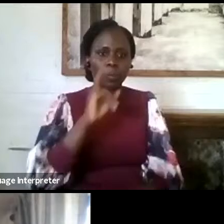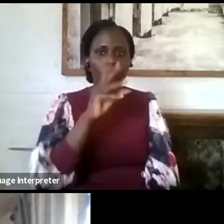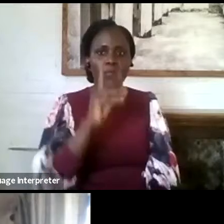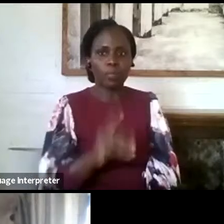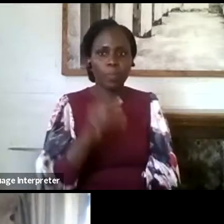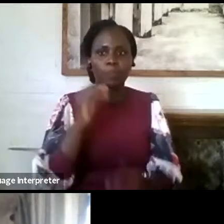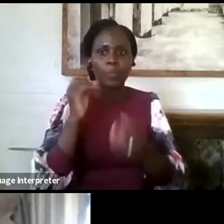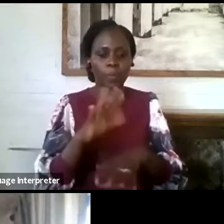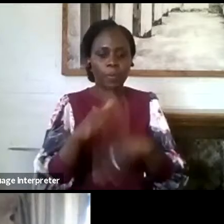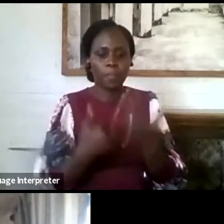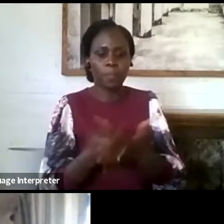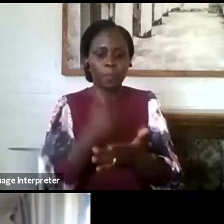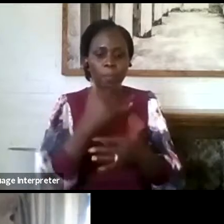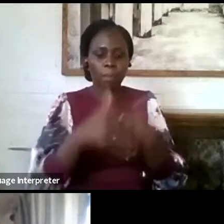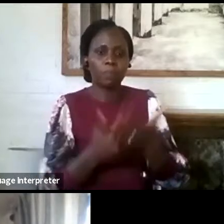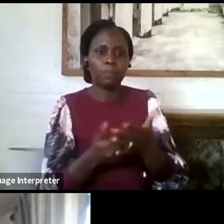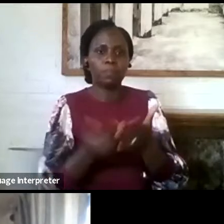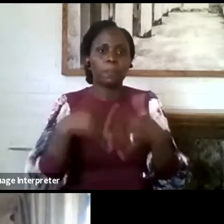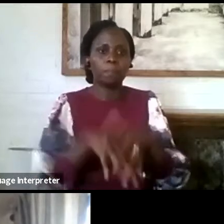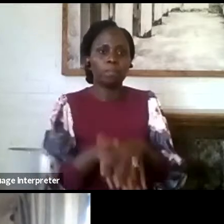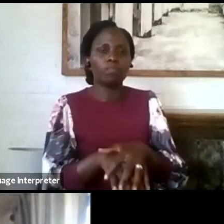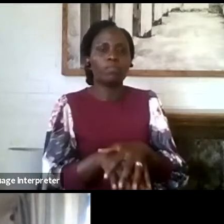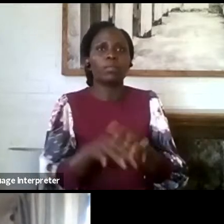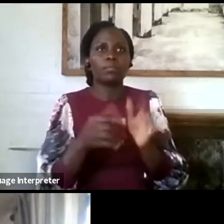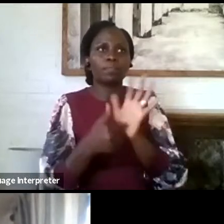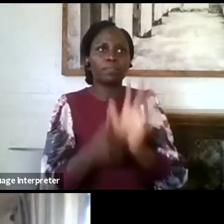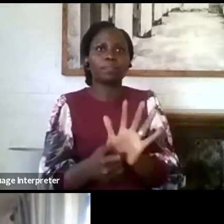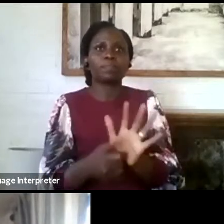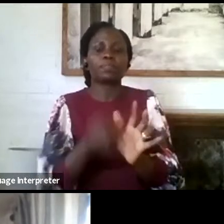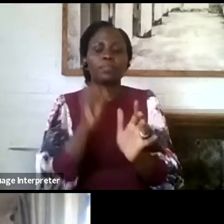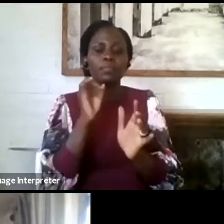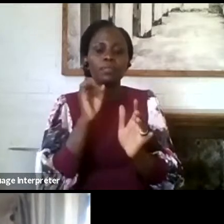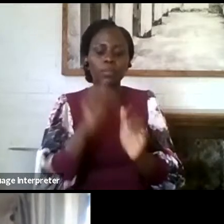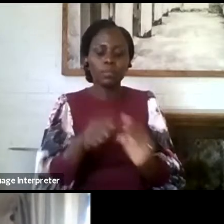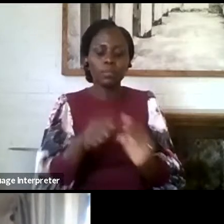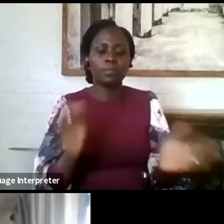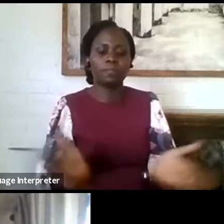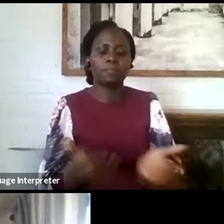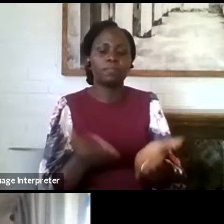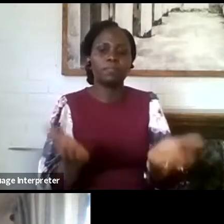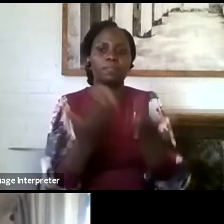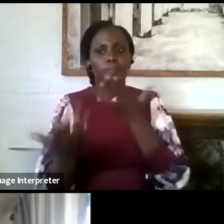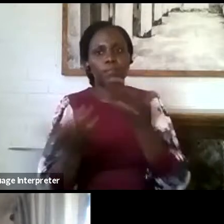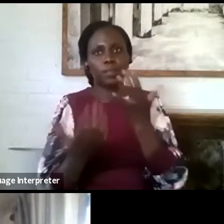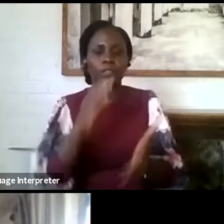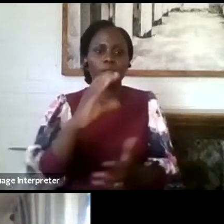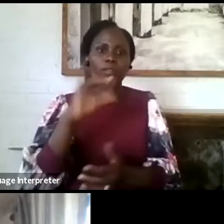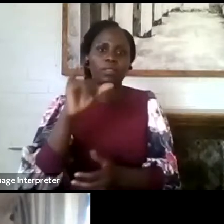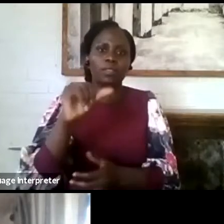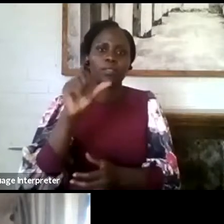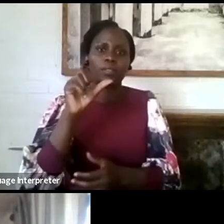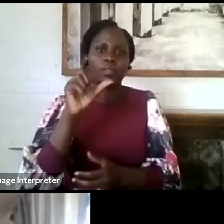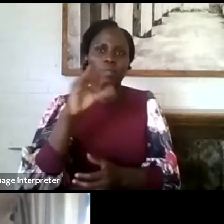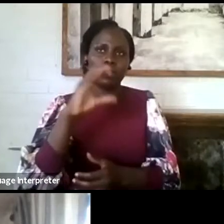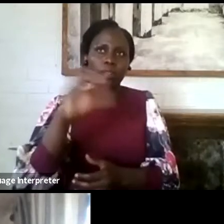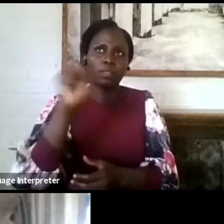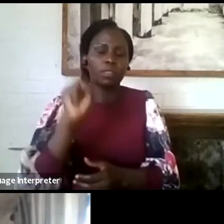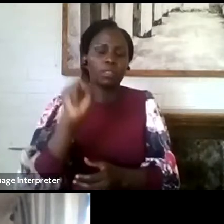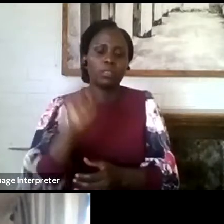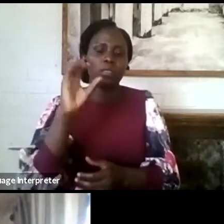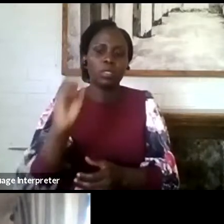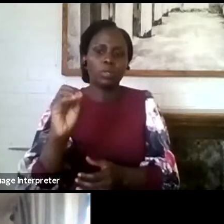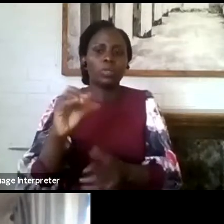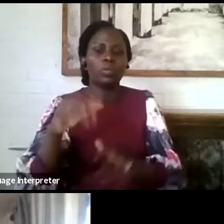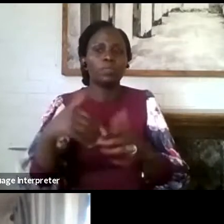And in cases like this, would encourage maybe civil society organizations like Verdean to either through advocacy